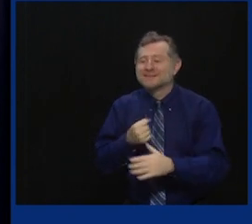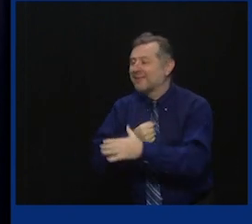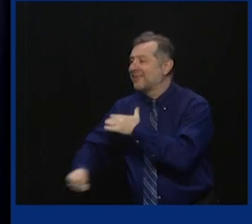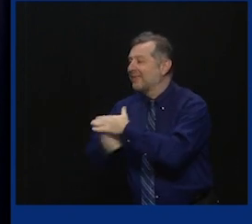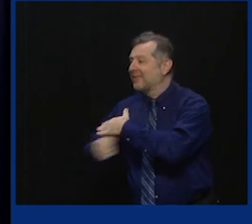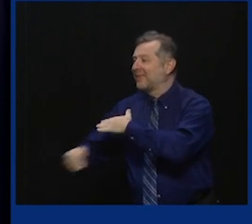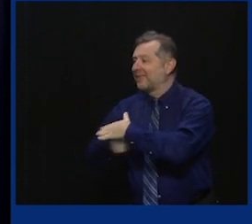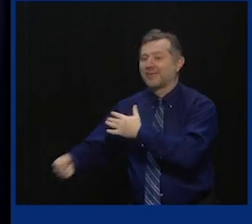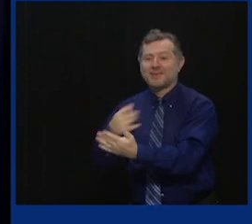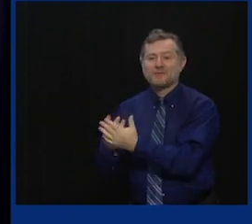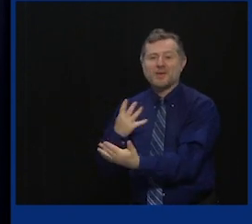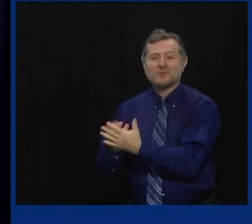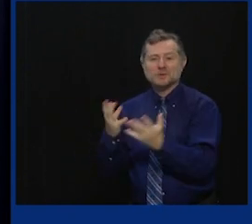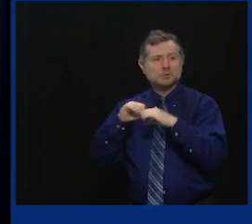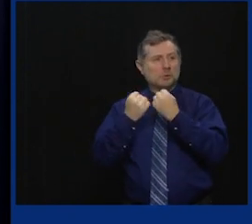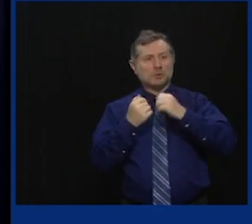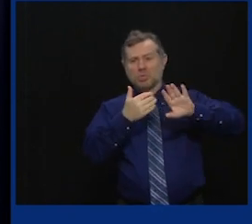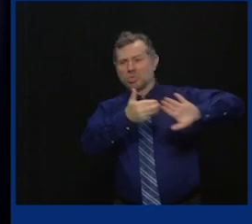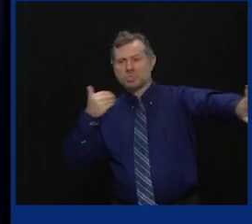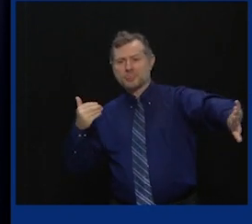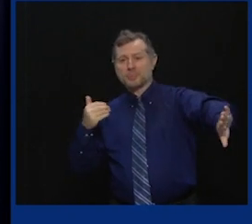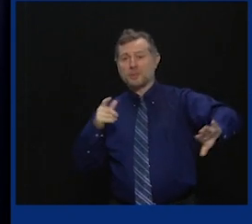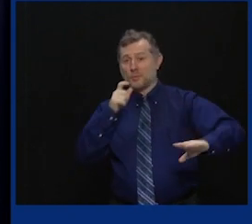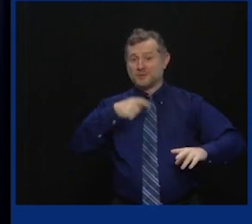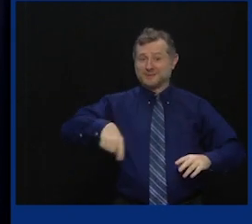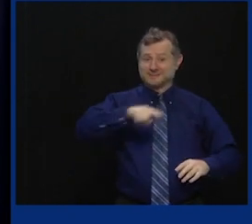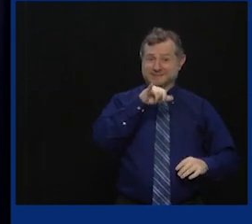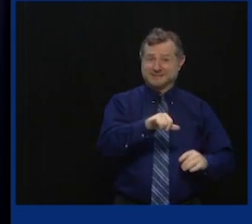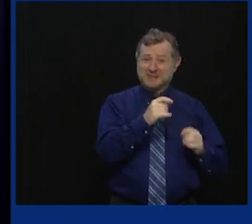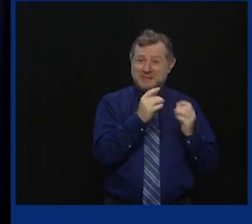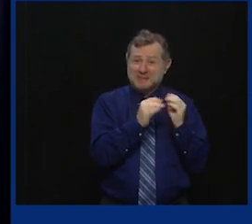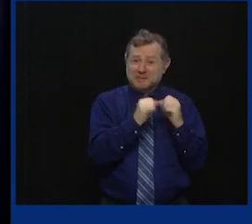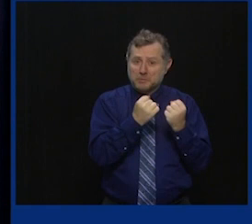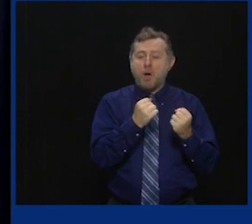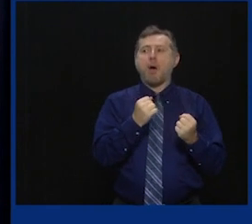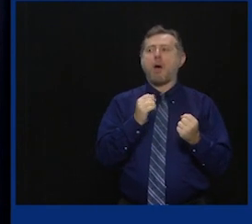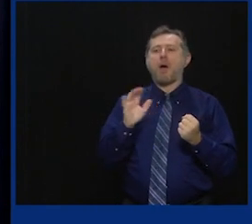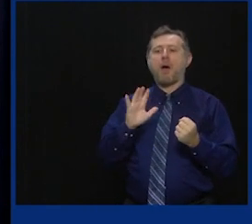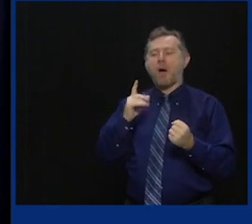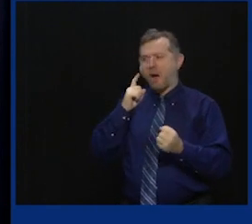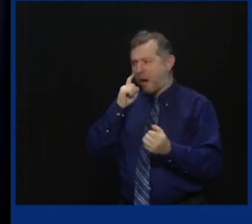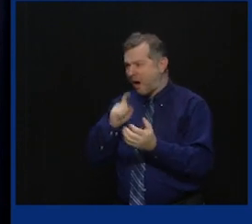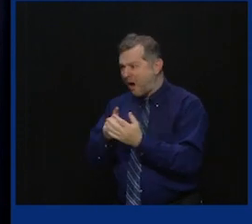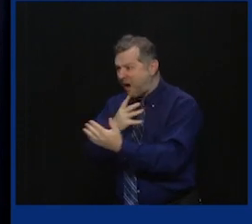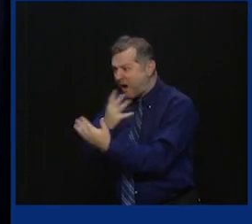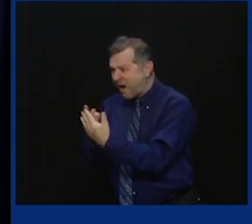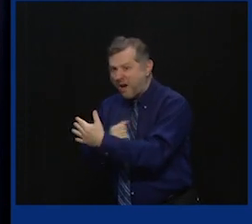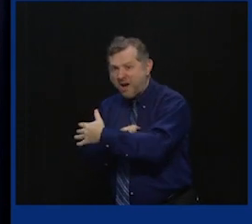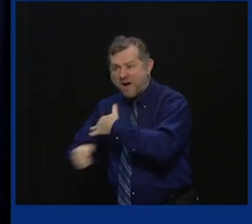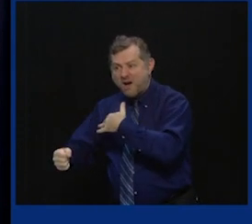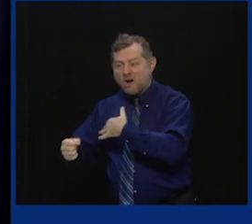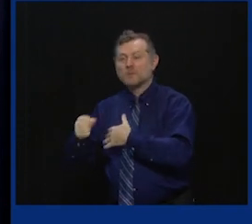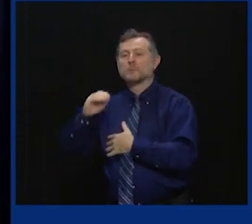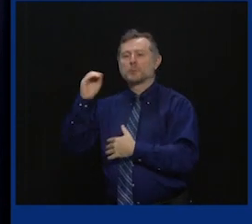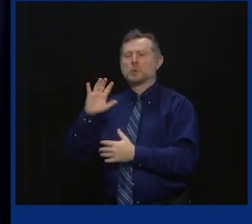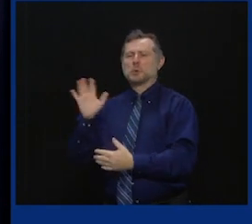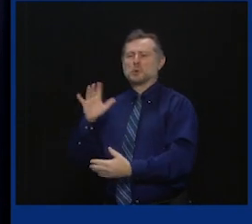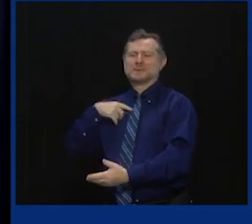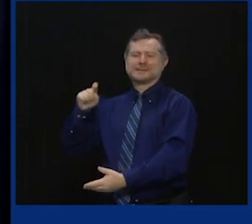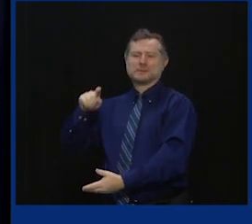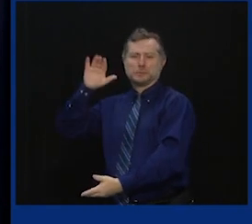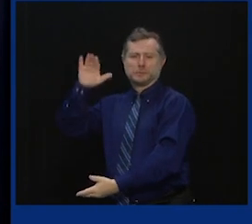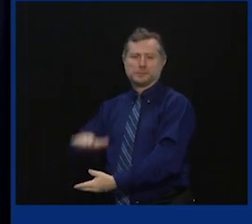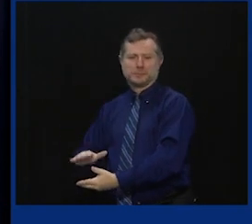this have seen their recidivism rates drop significantly. So we're going to also take some immediate action